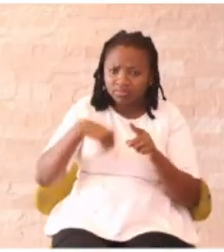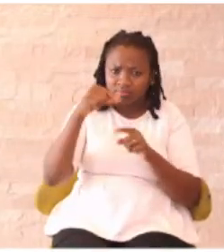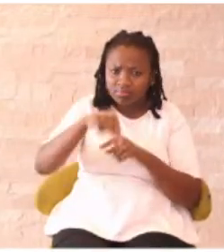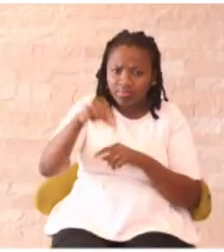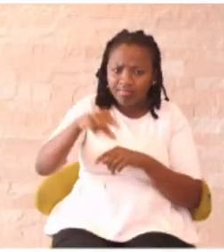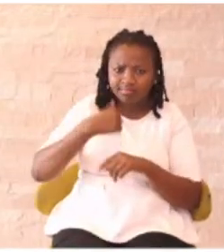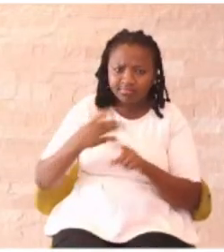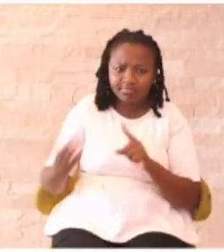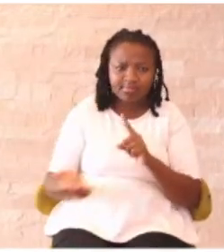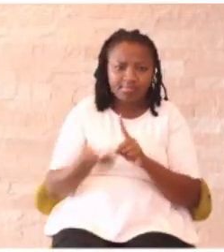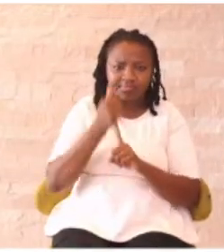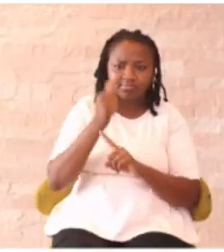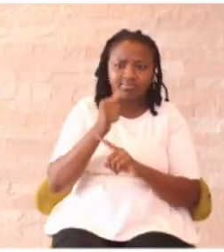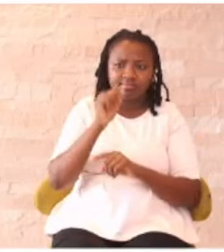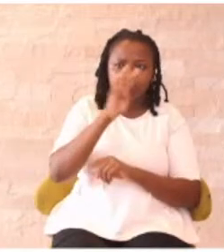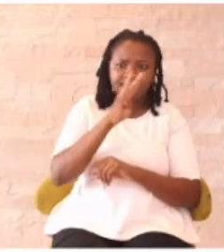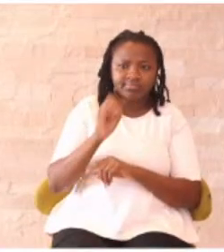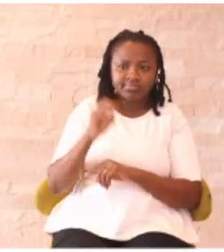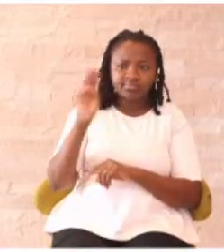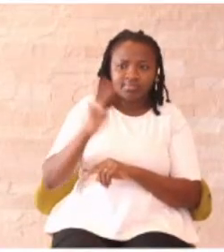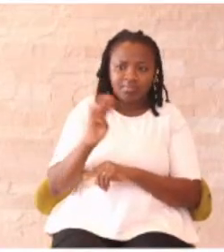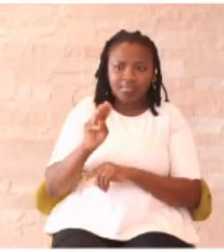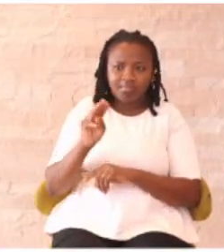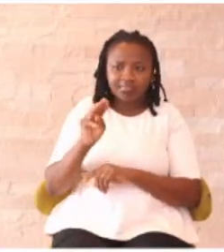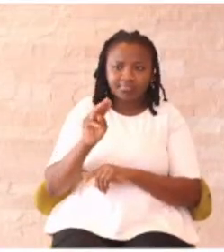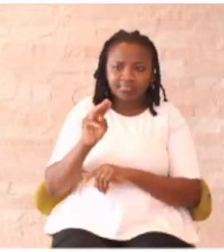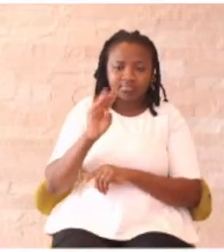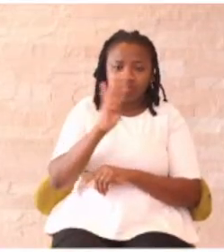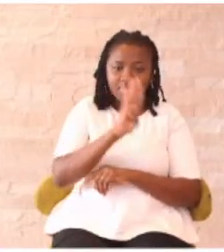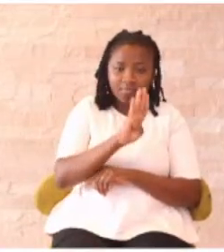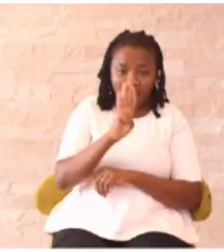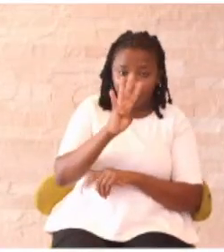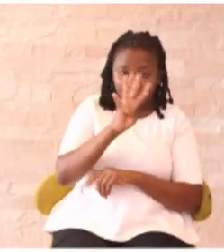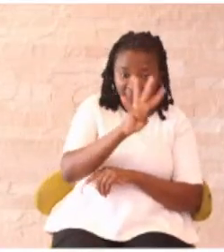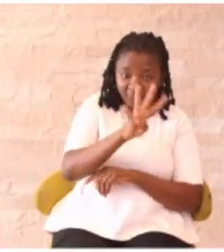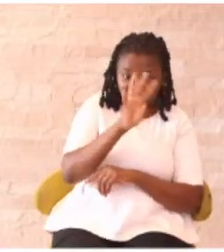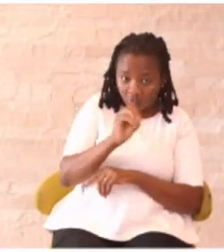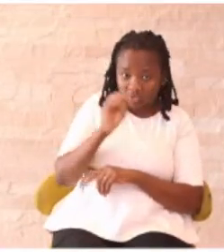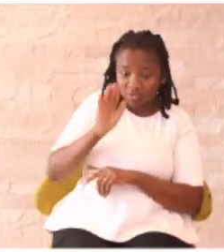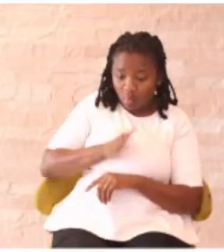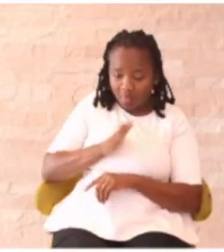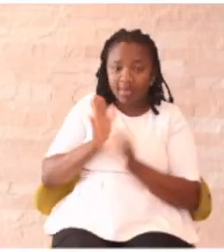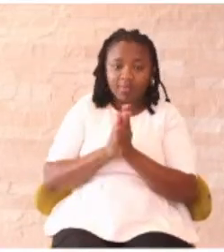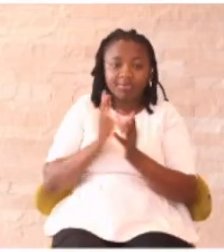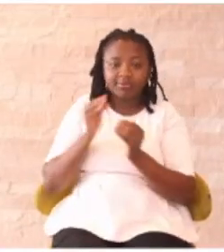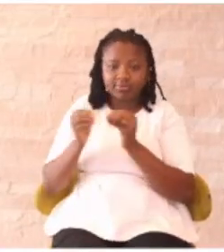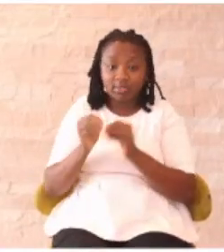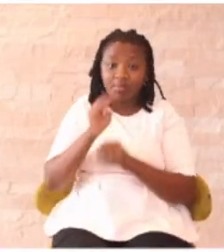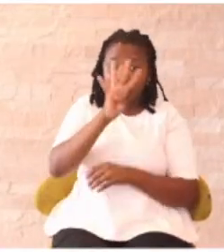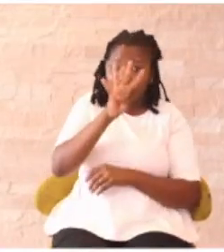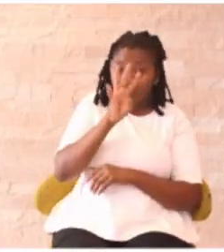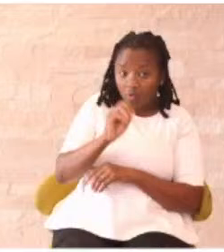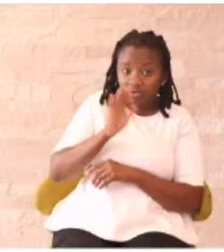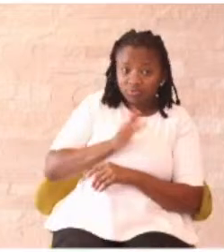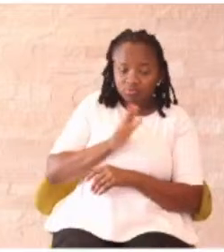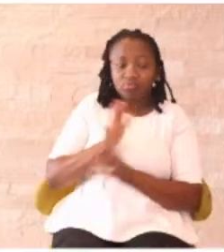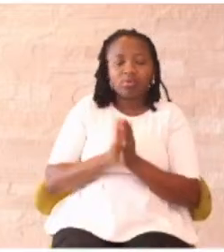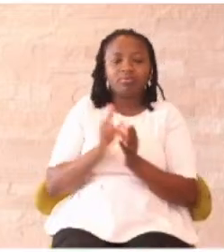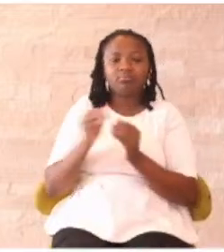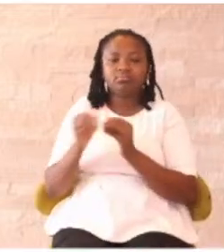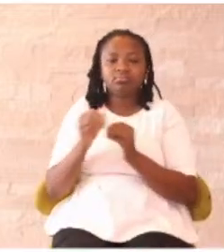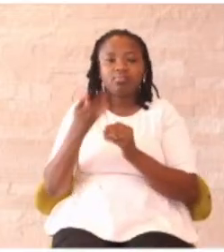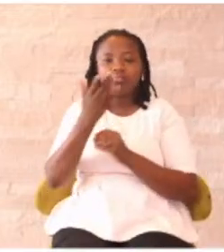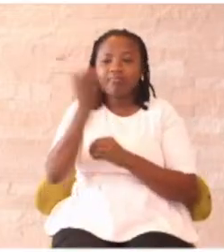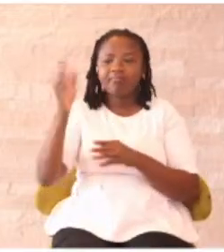40 women with disabilities in Busia counties. And we have been able to just sensitize women